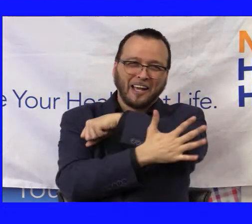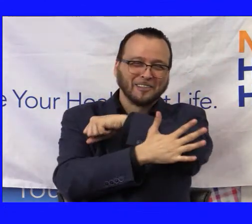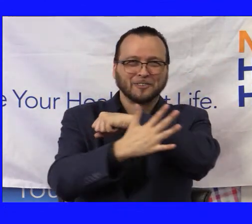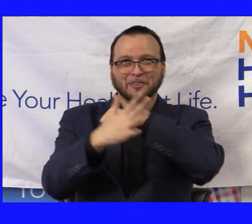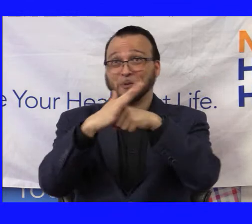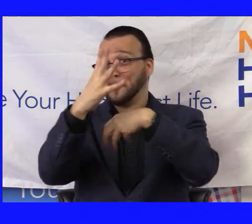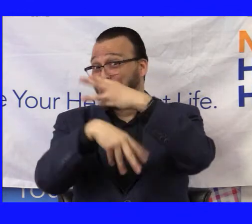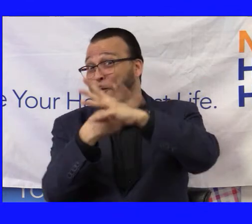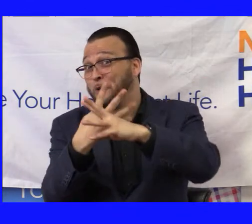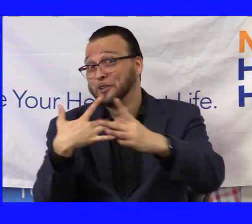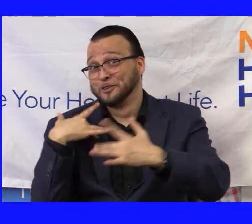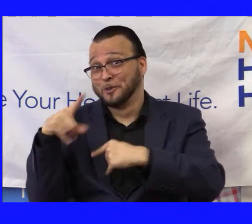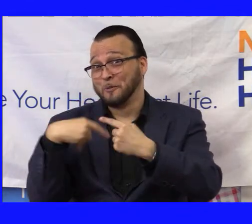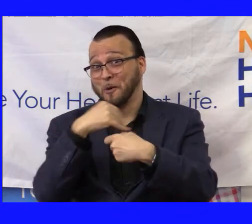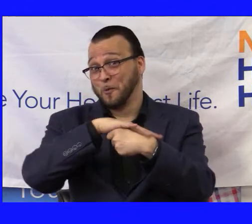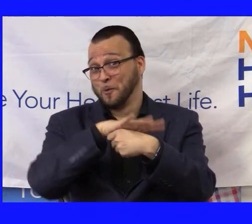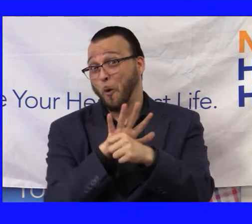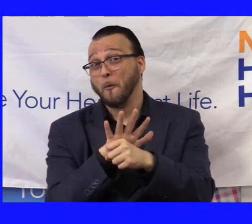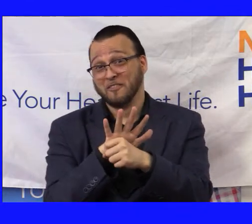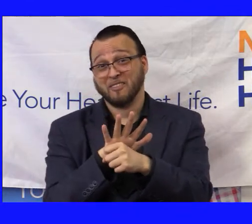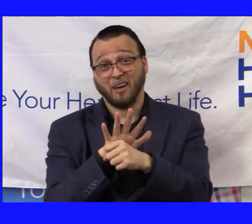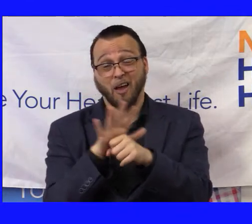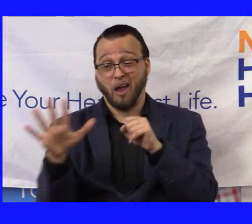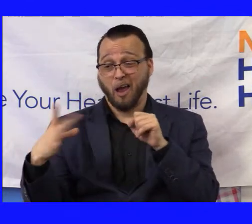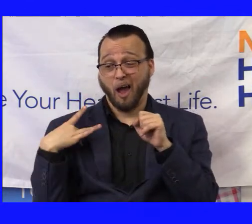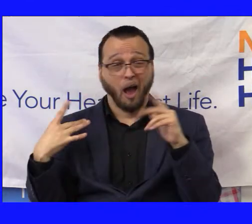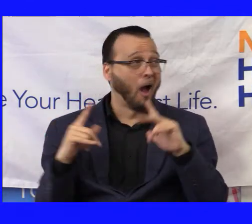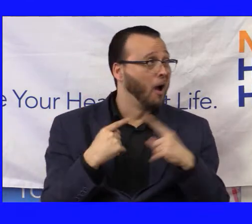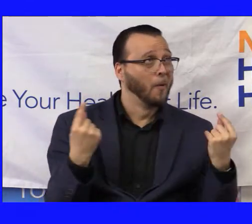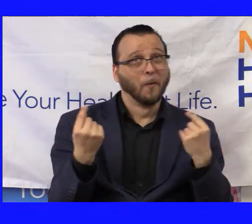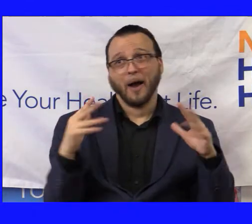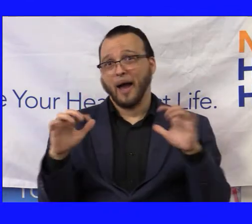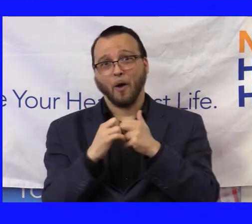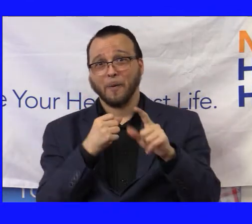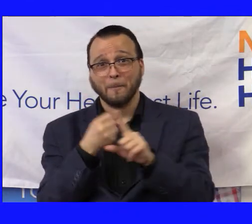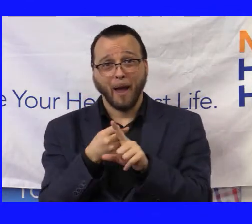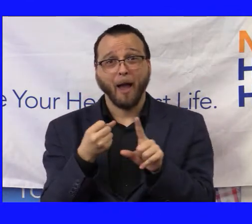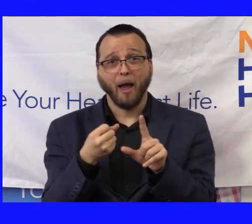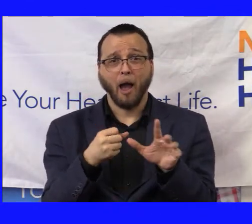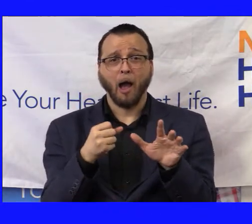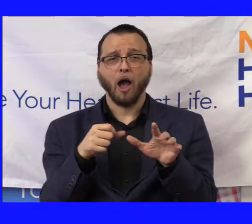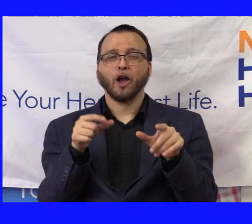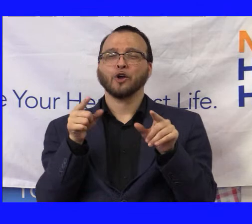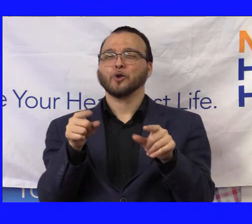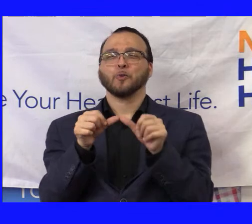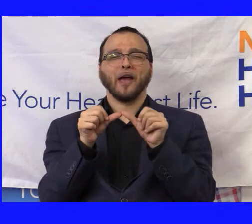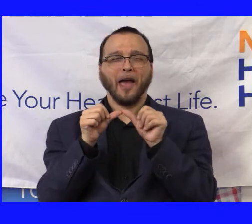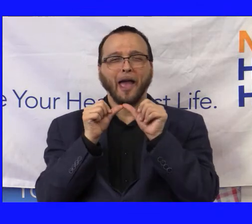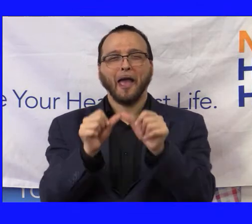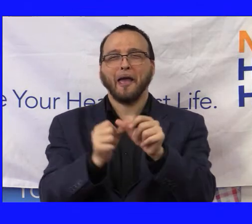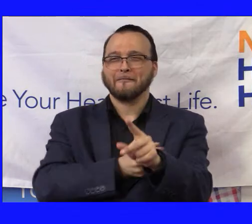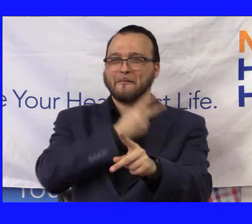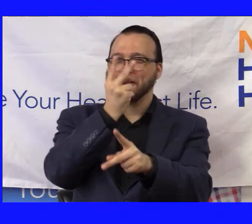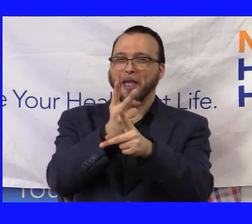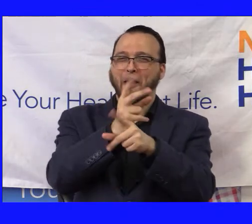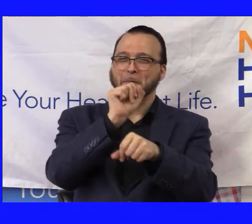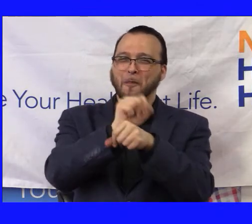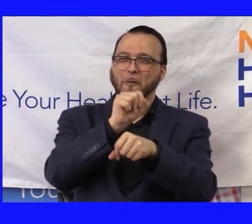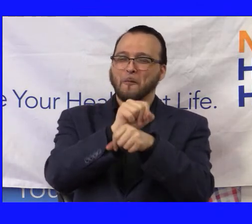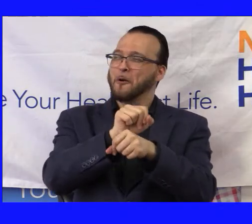been concerned about COVID and being affected by COVID, you have kept the work of